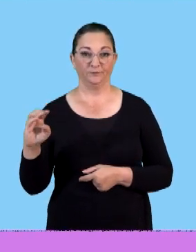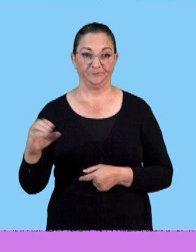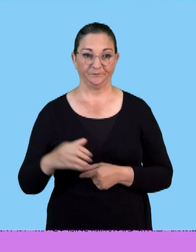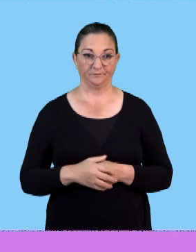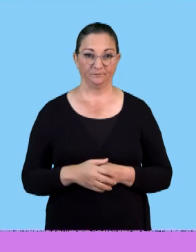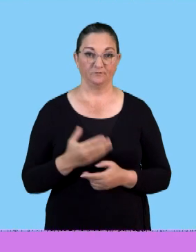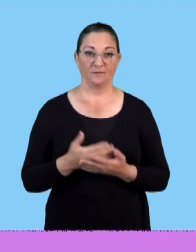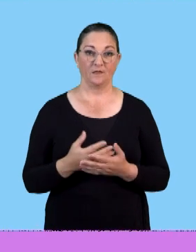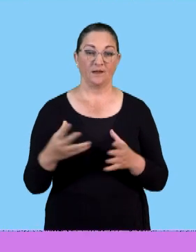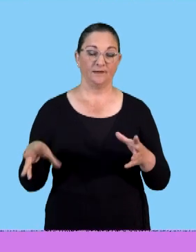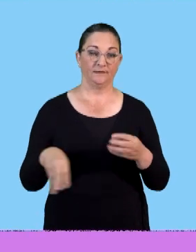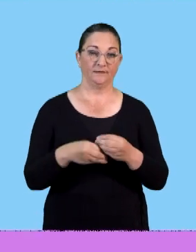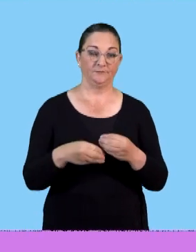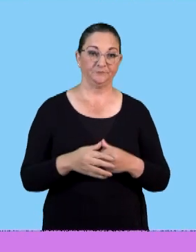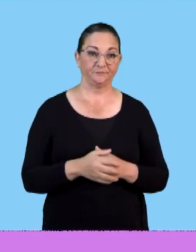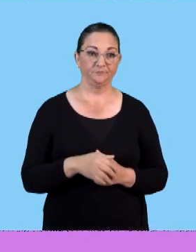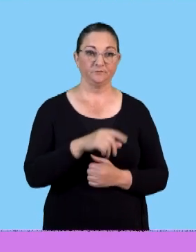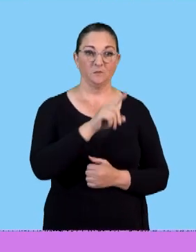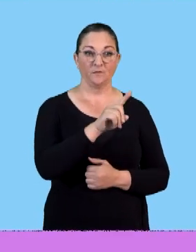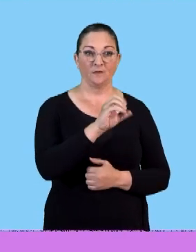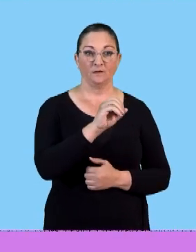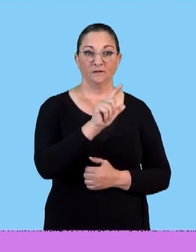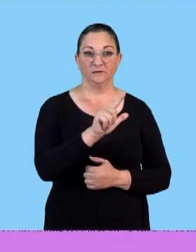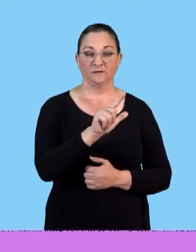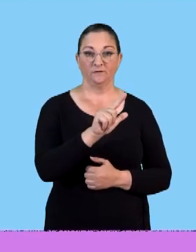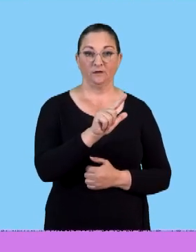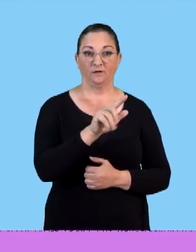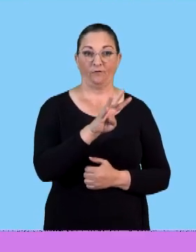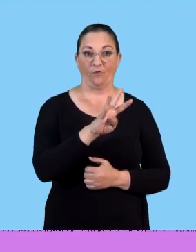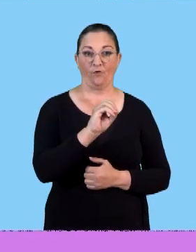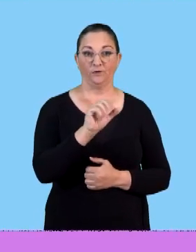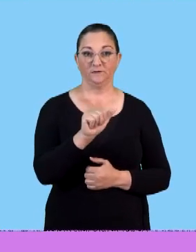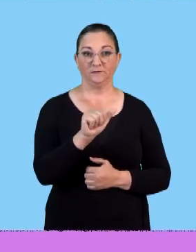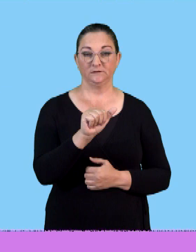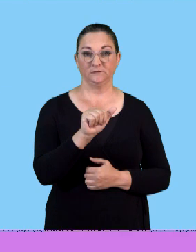429,627 rand and 24 cents. Let me add the two amounts together. So it's